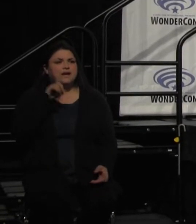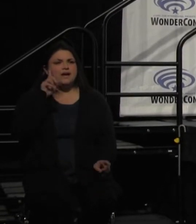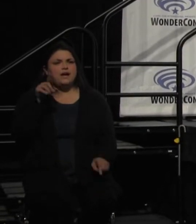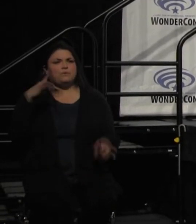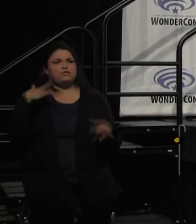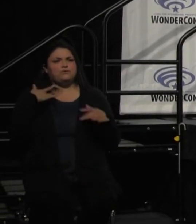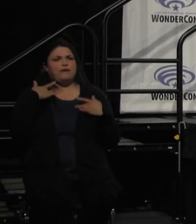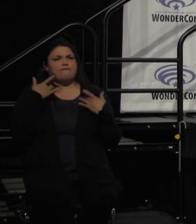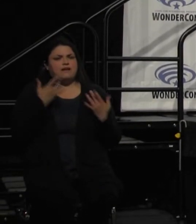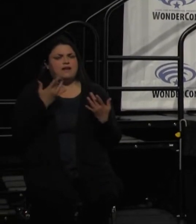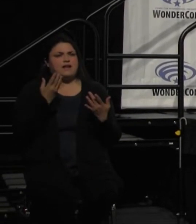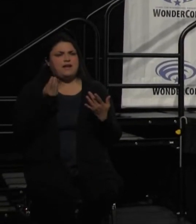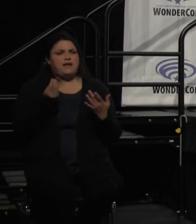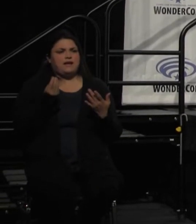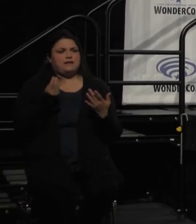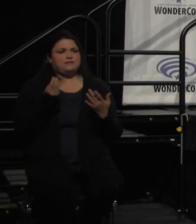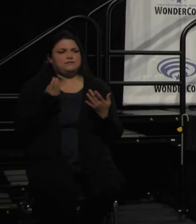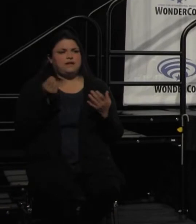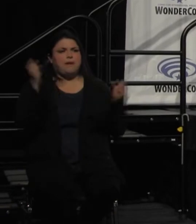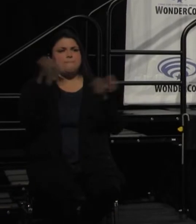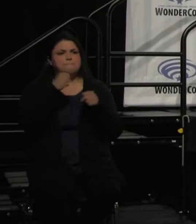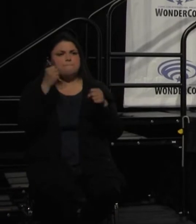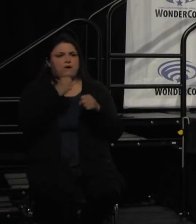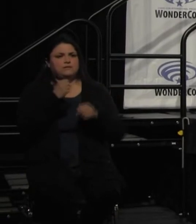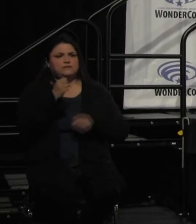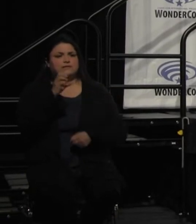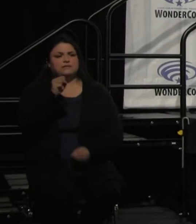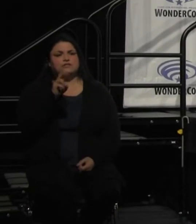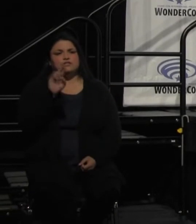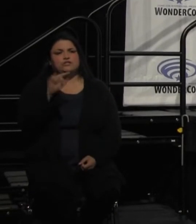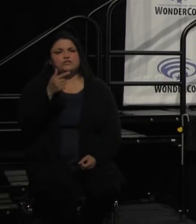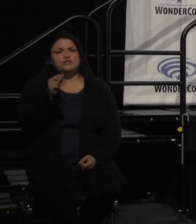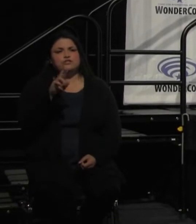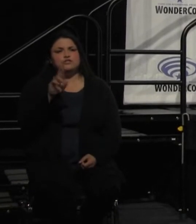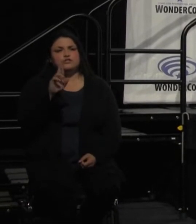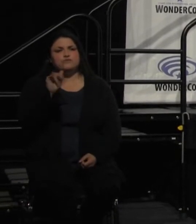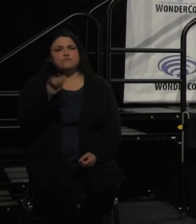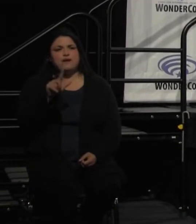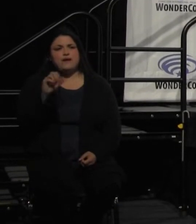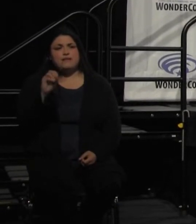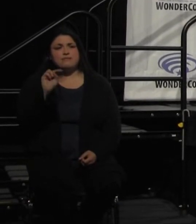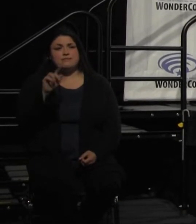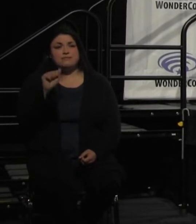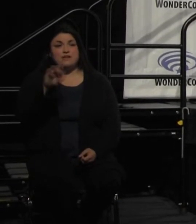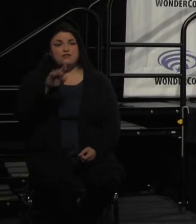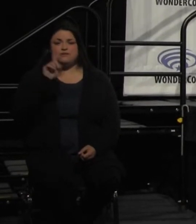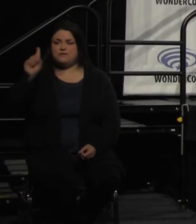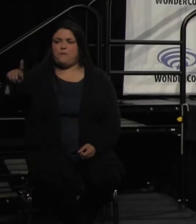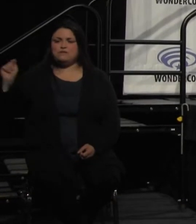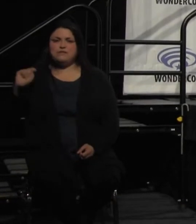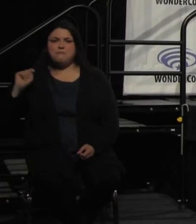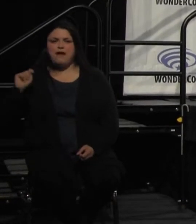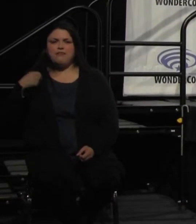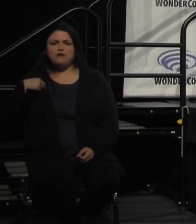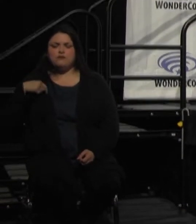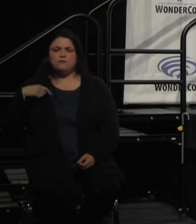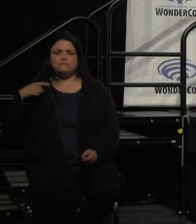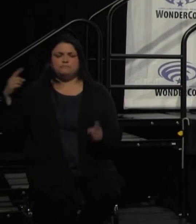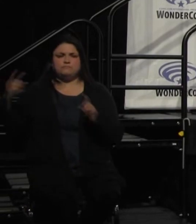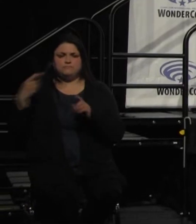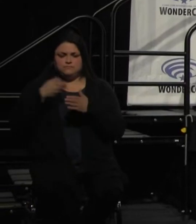event, and a boxing event Sugar Ray Leonard was putting on. I went to the bathroom, and come out, and the guy stops me and